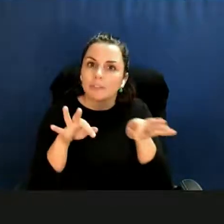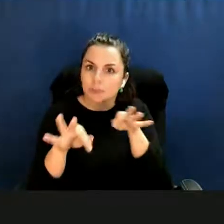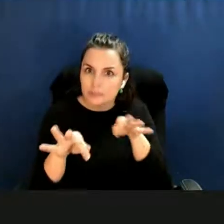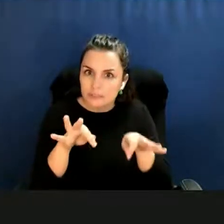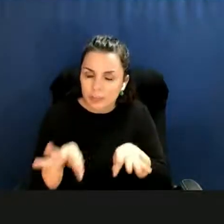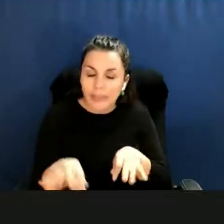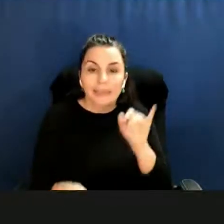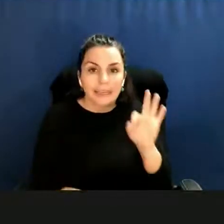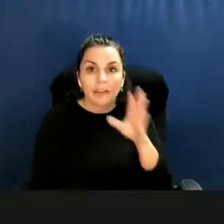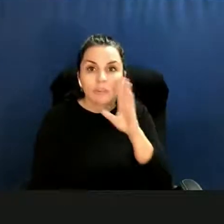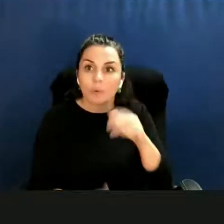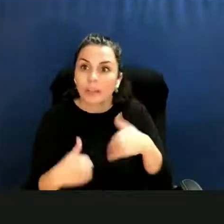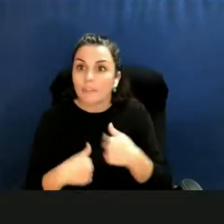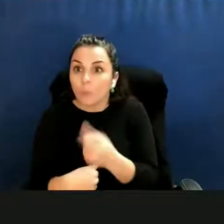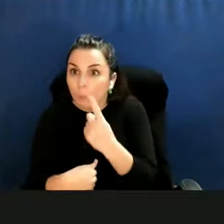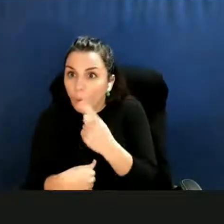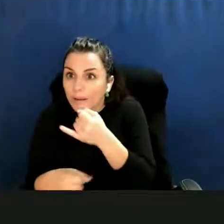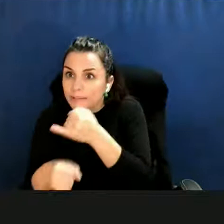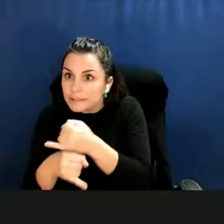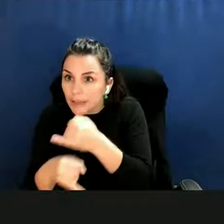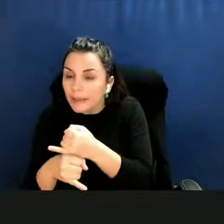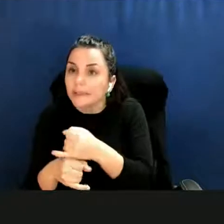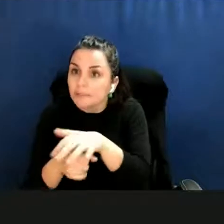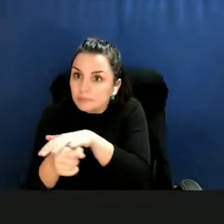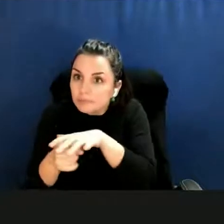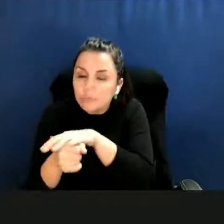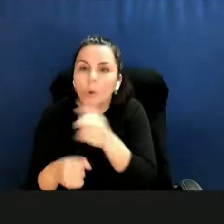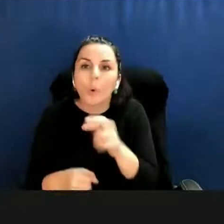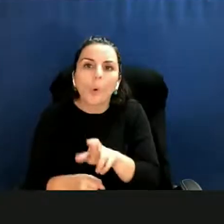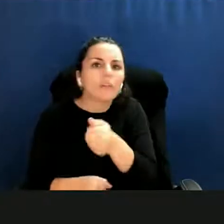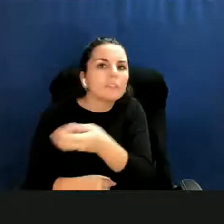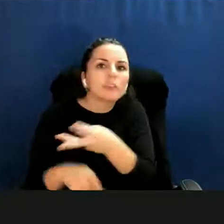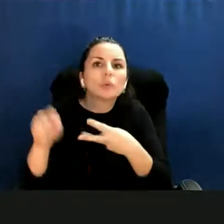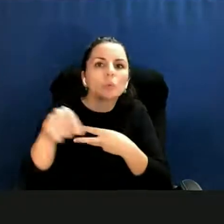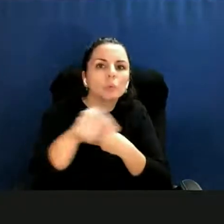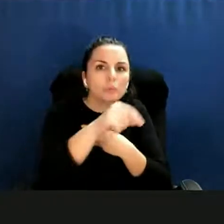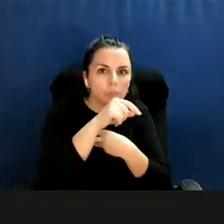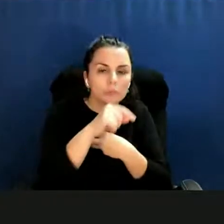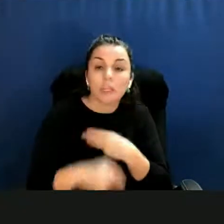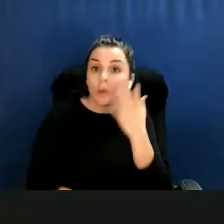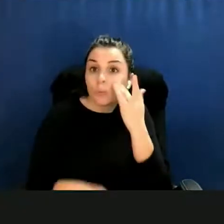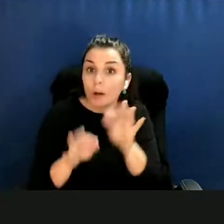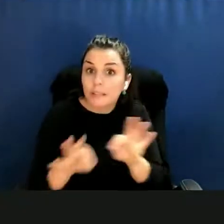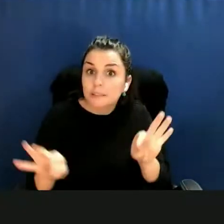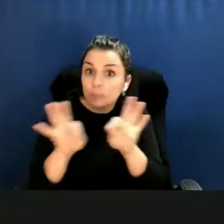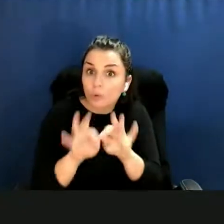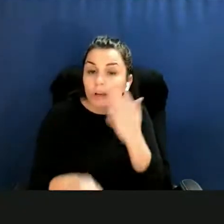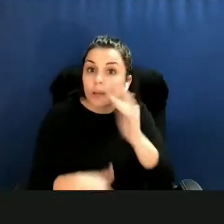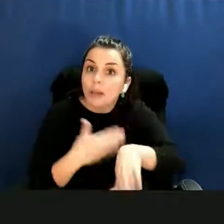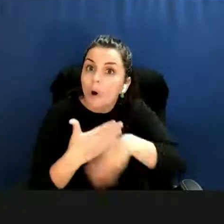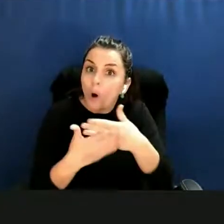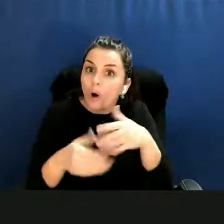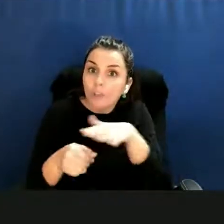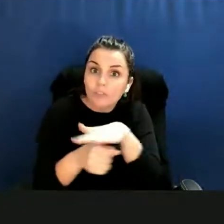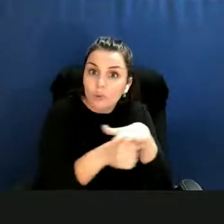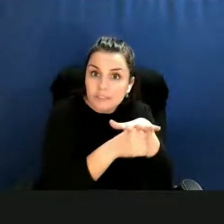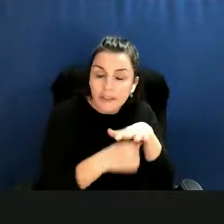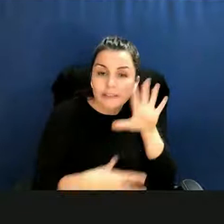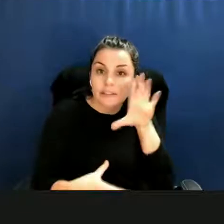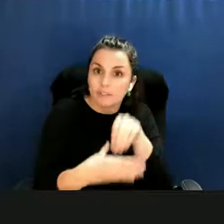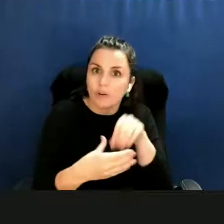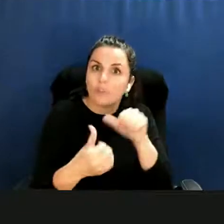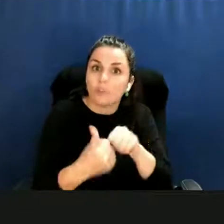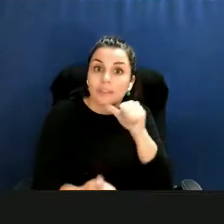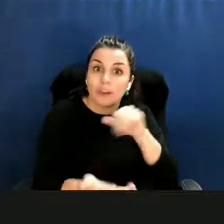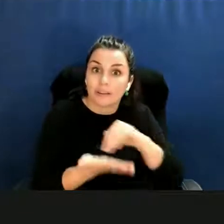you're doing a multi-site study. The reason this is important is because all sites that are engaged in non-exempt human subjects